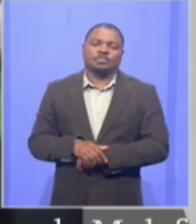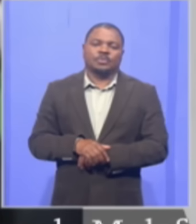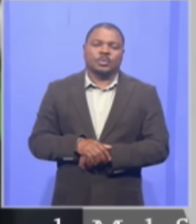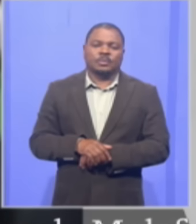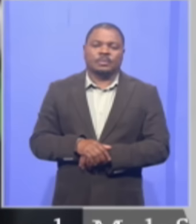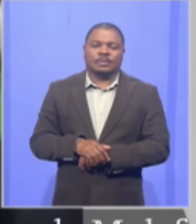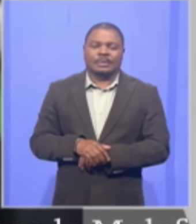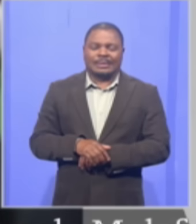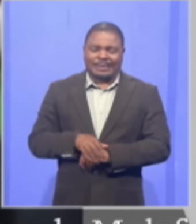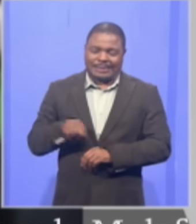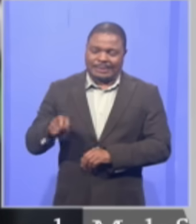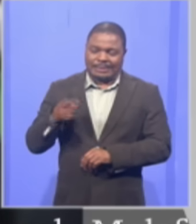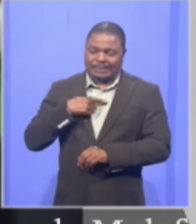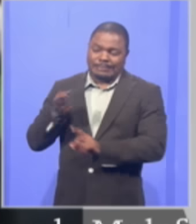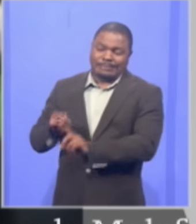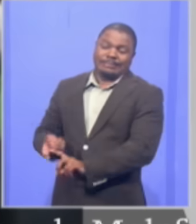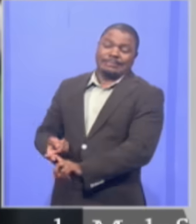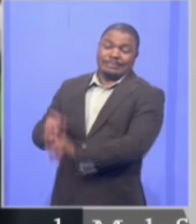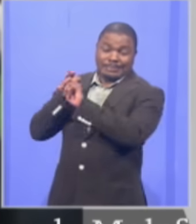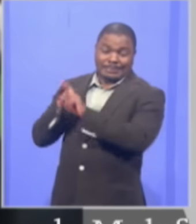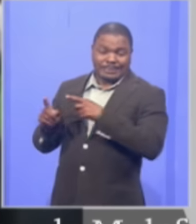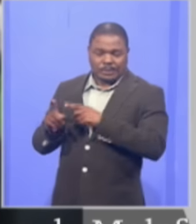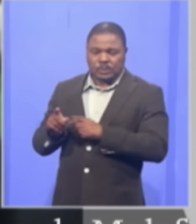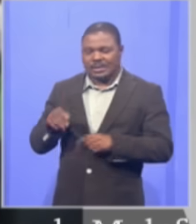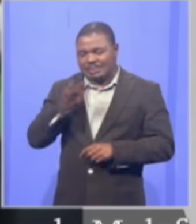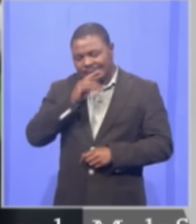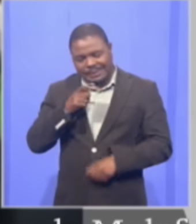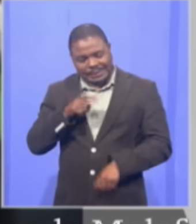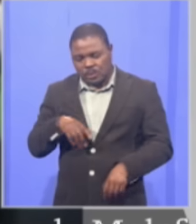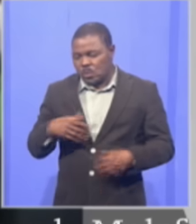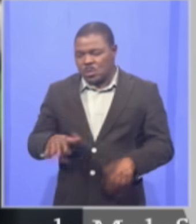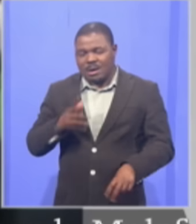That's the hardest thing I ever had to do in my life.